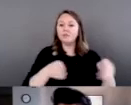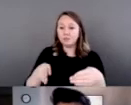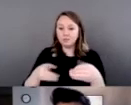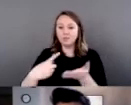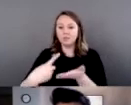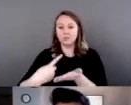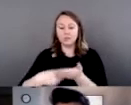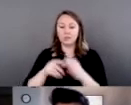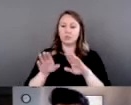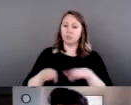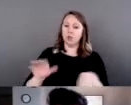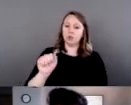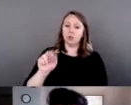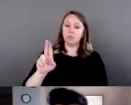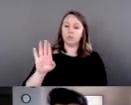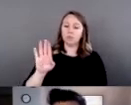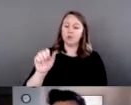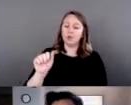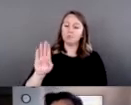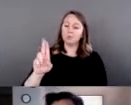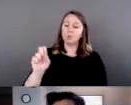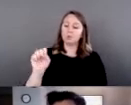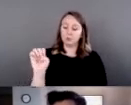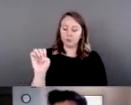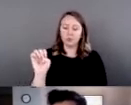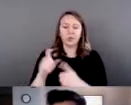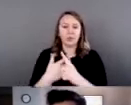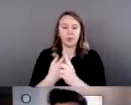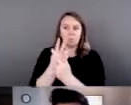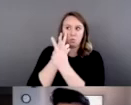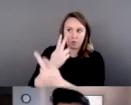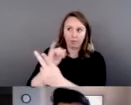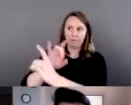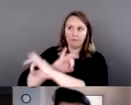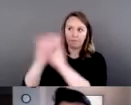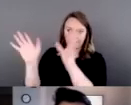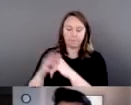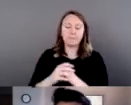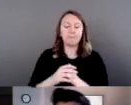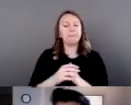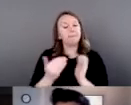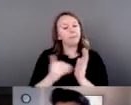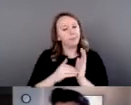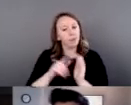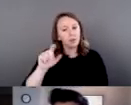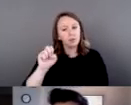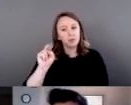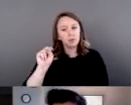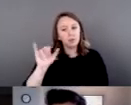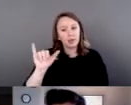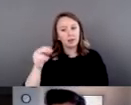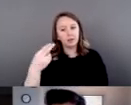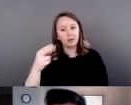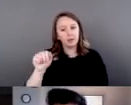witnessing violence. Again, this was discussed more in detail with Lenny Hayes's presentation when he talked